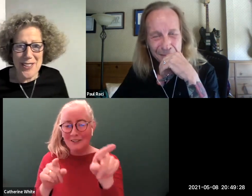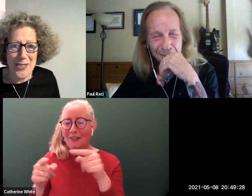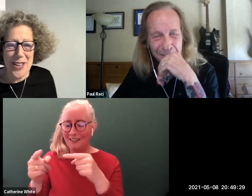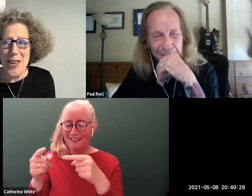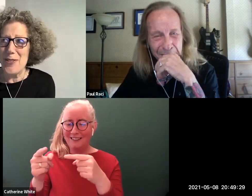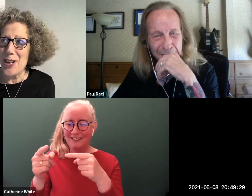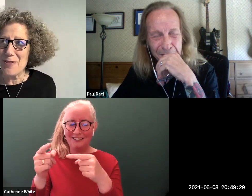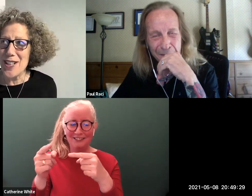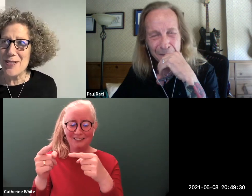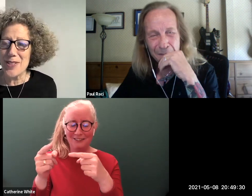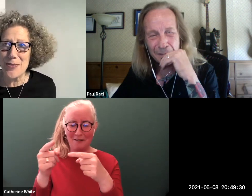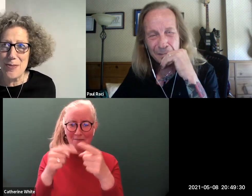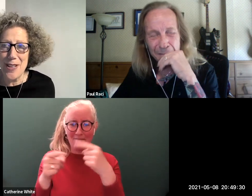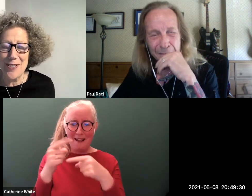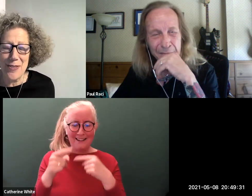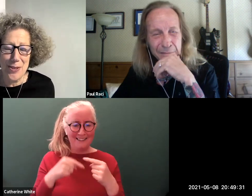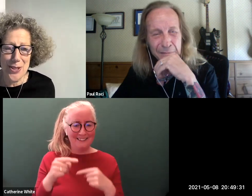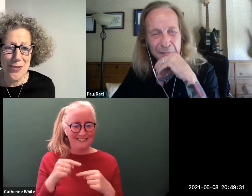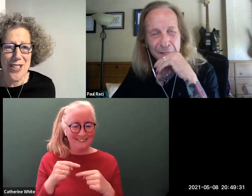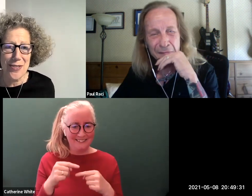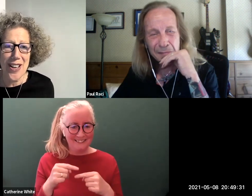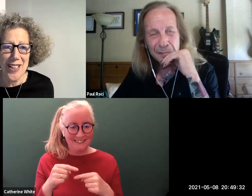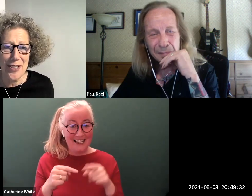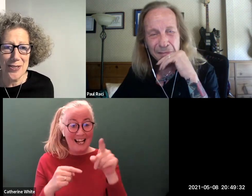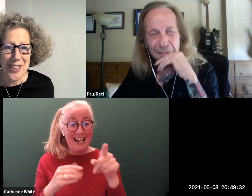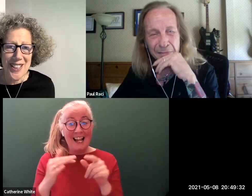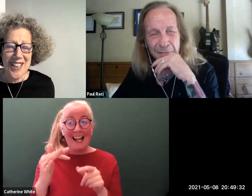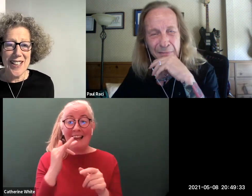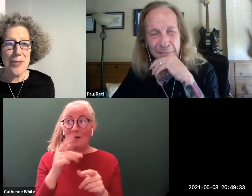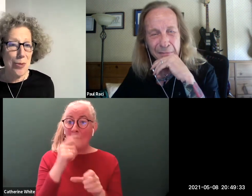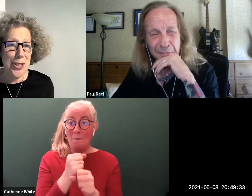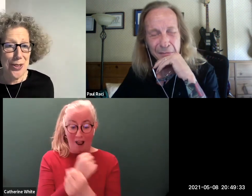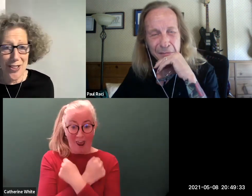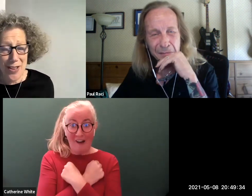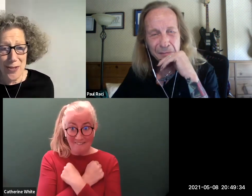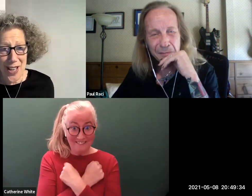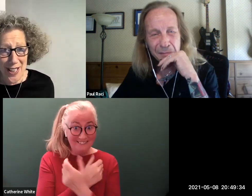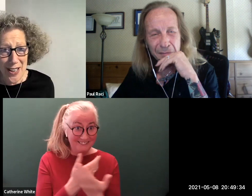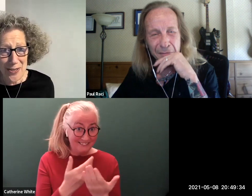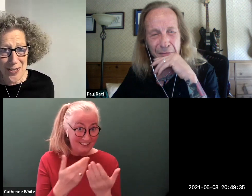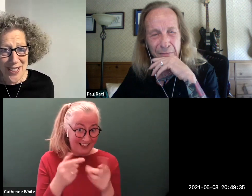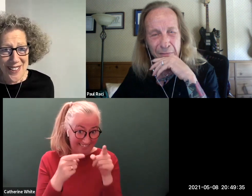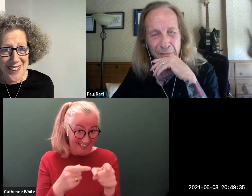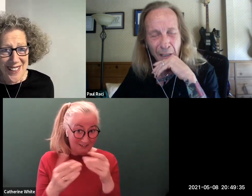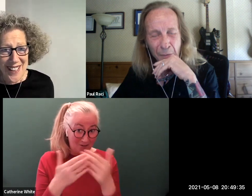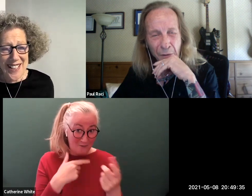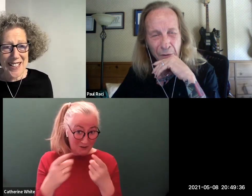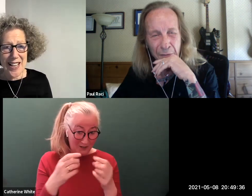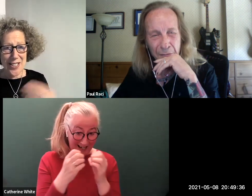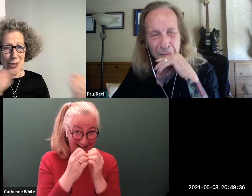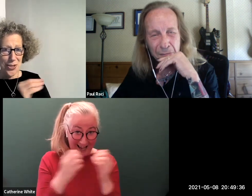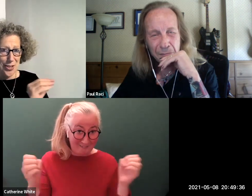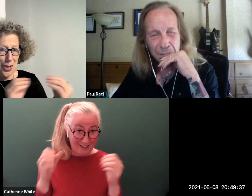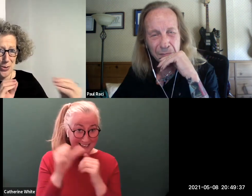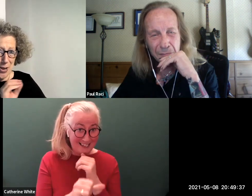to, if you like, for me, if you want to redefine love, it is what we do in our everyday life. Absolutely.